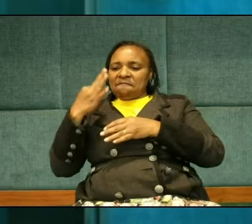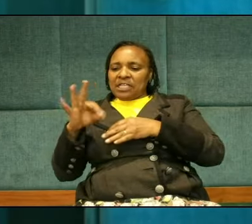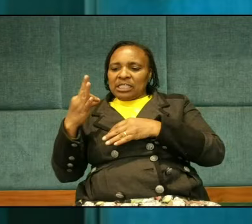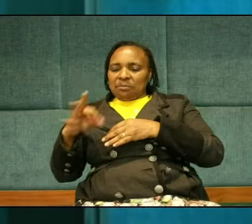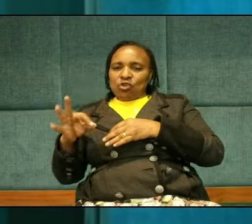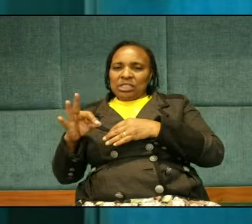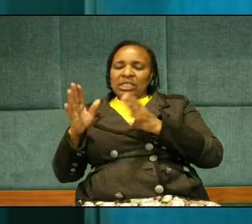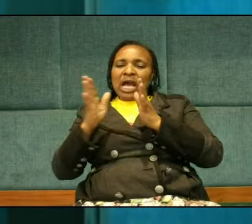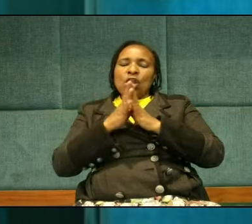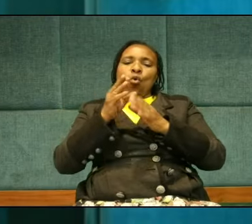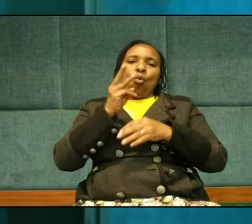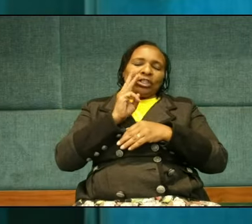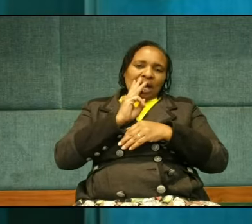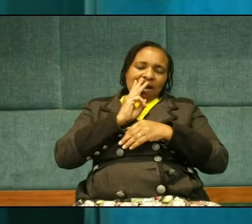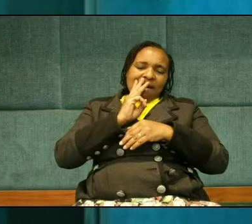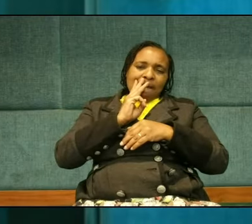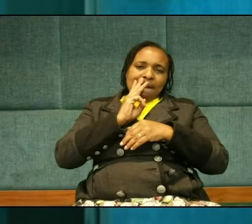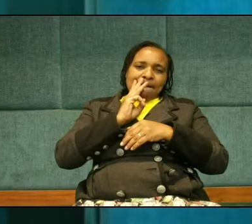and water